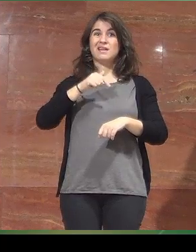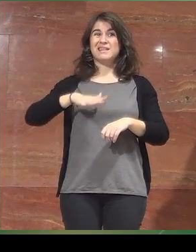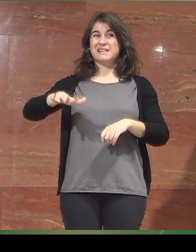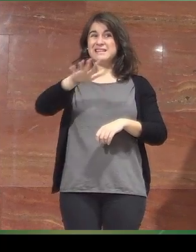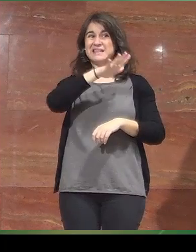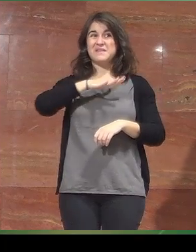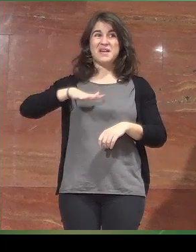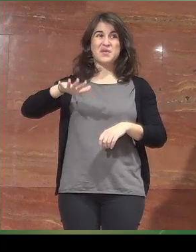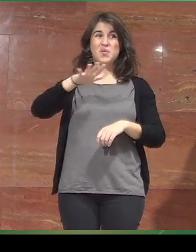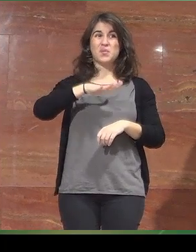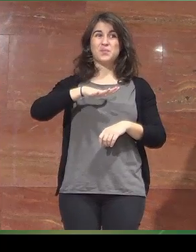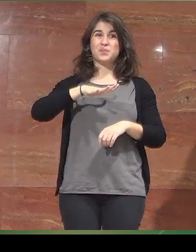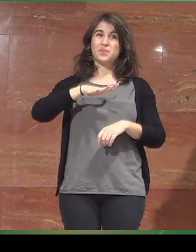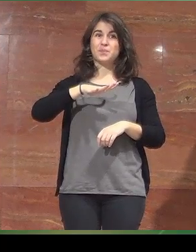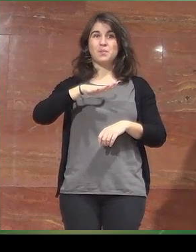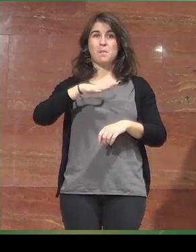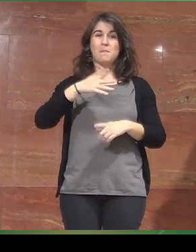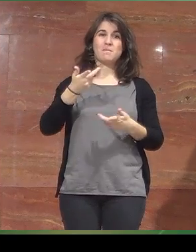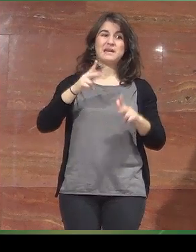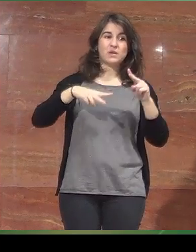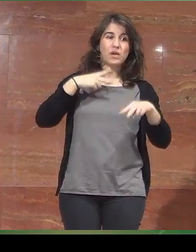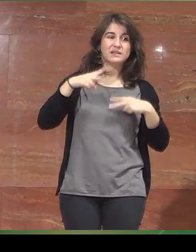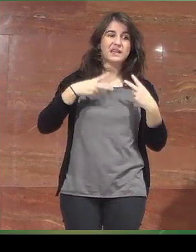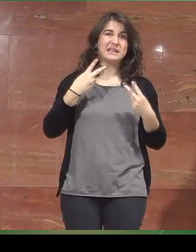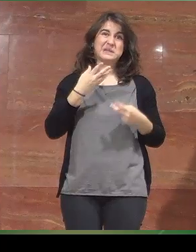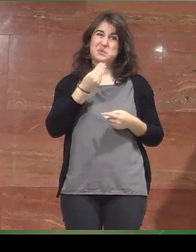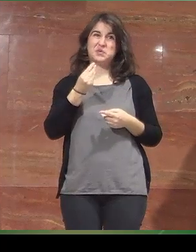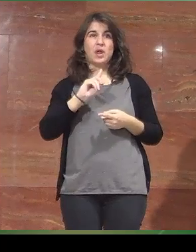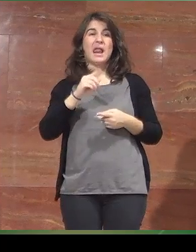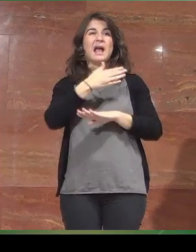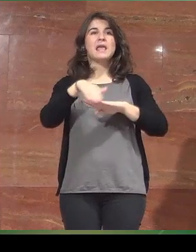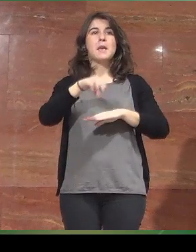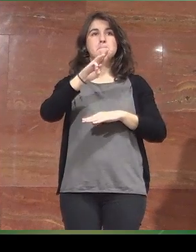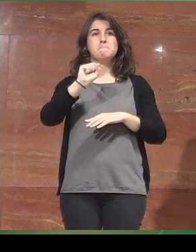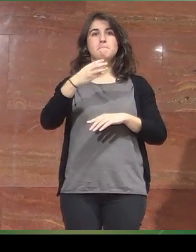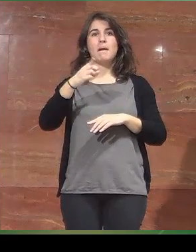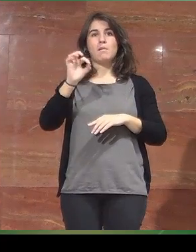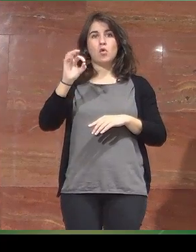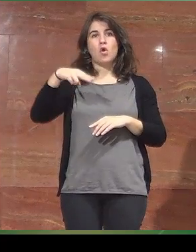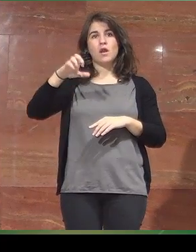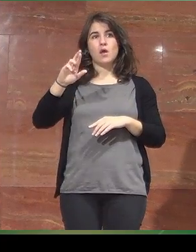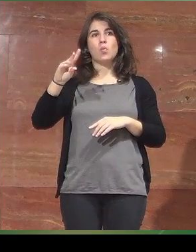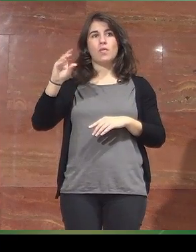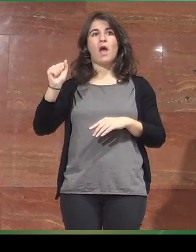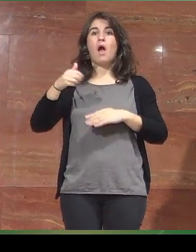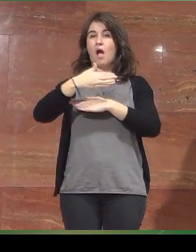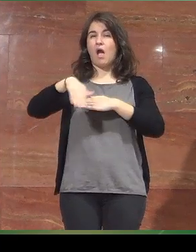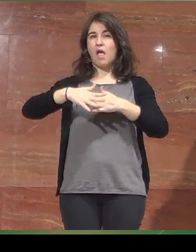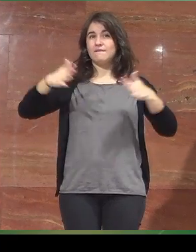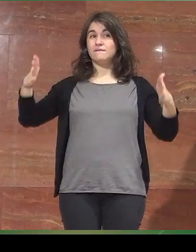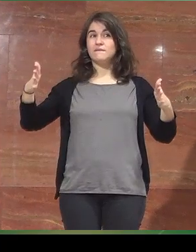de sitios, diferentes sitios. En la calle Pablo Neruda es donde más podéis encontrar, que es la ancha que hay ahí.